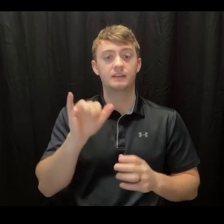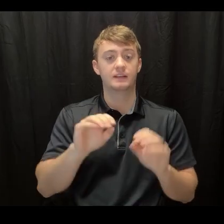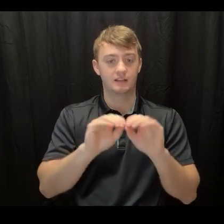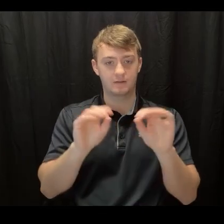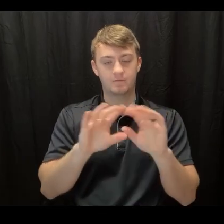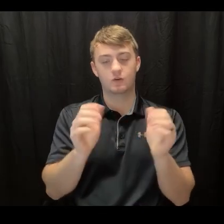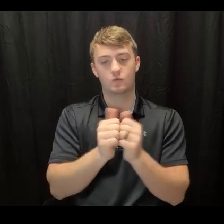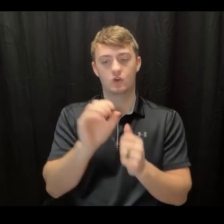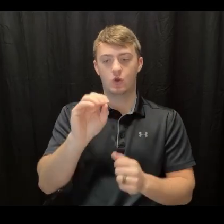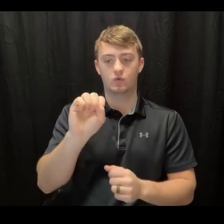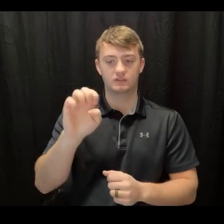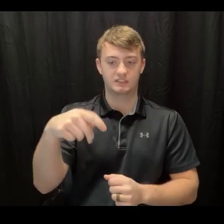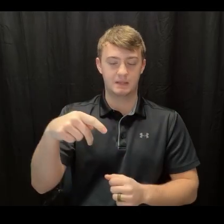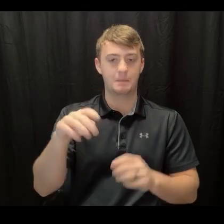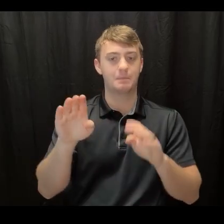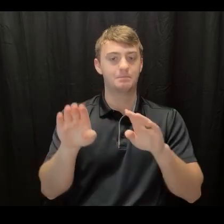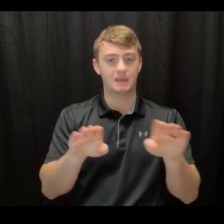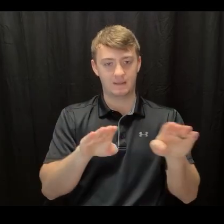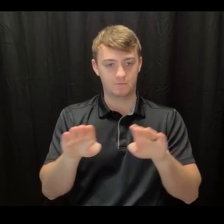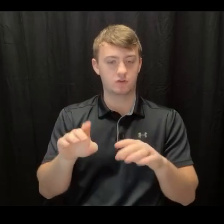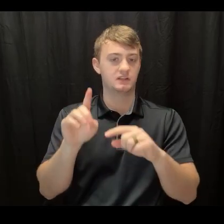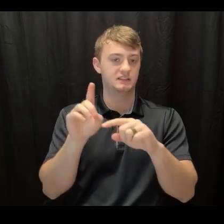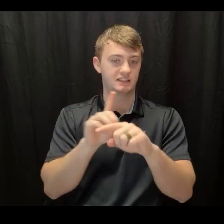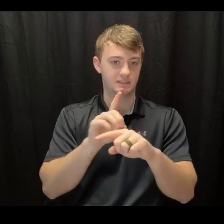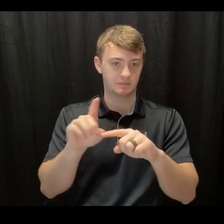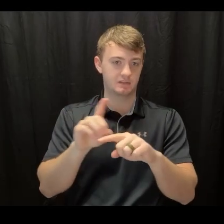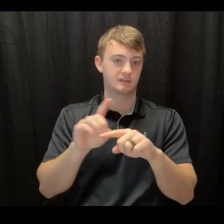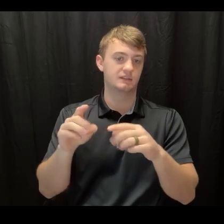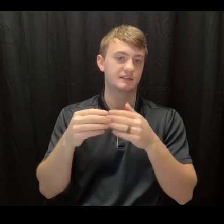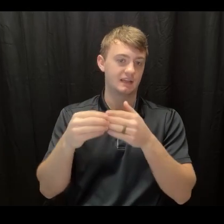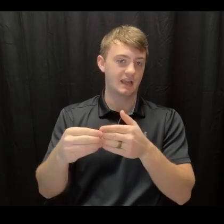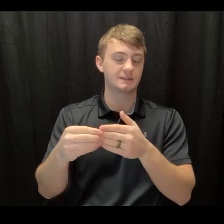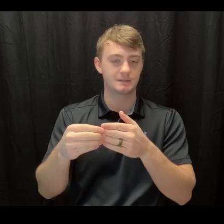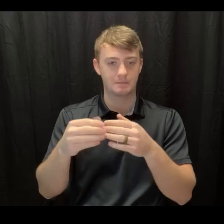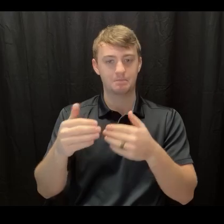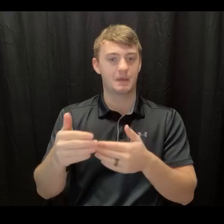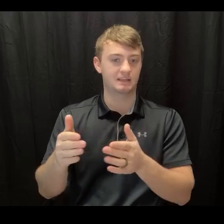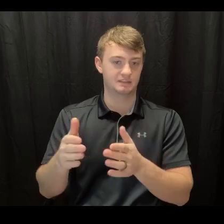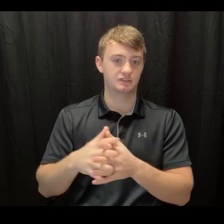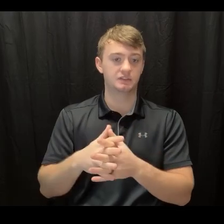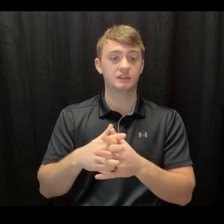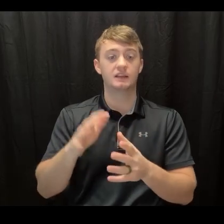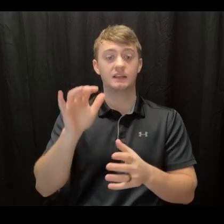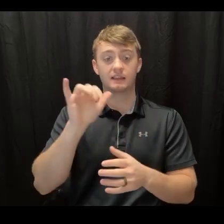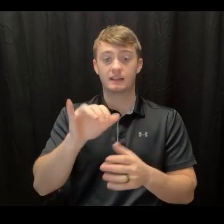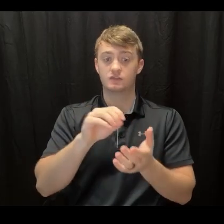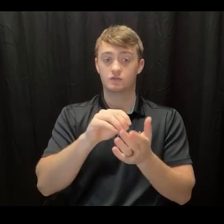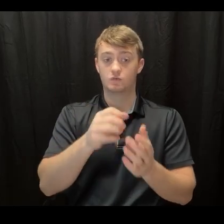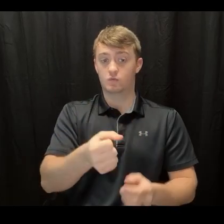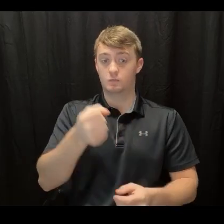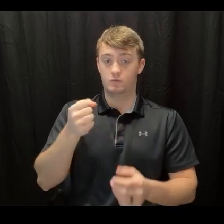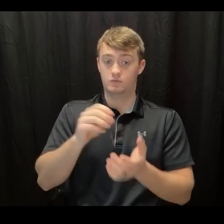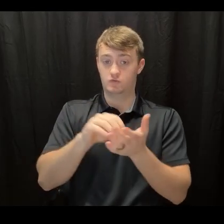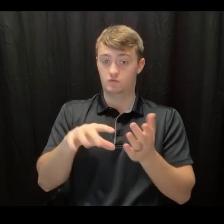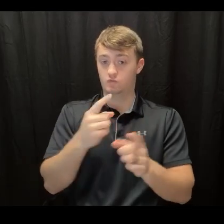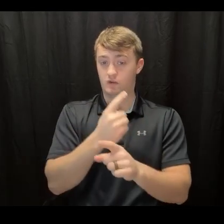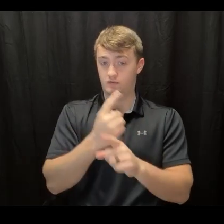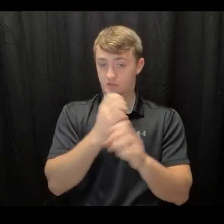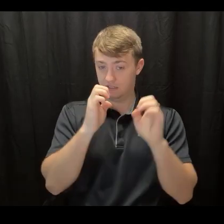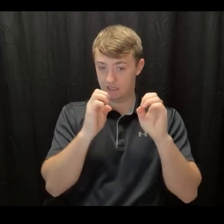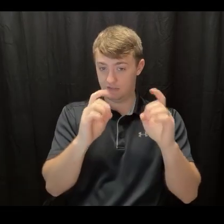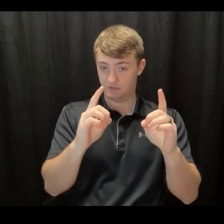this is clarified within OSEP's behavior and discipline guidance package, and this is a removal from the student's regular